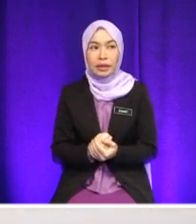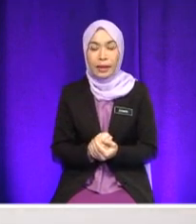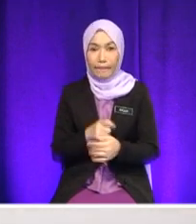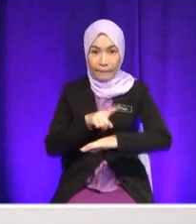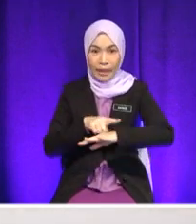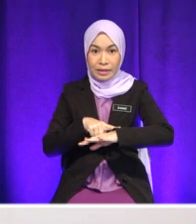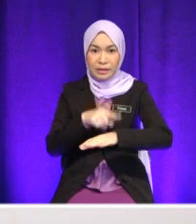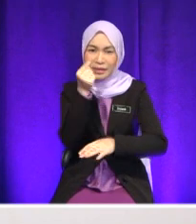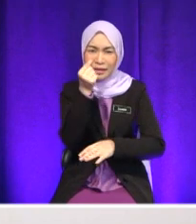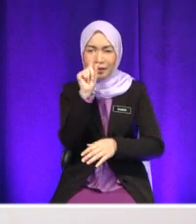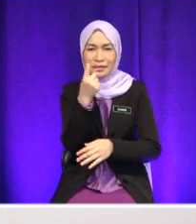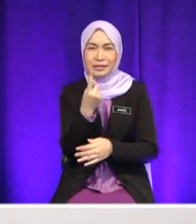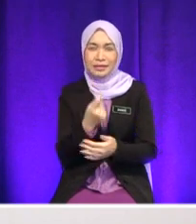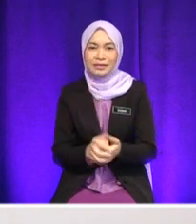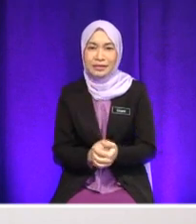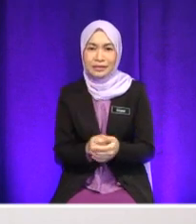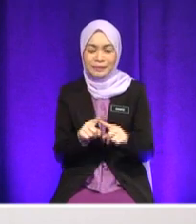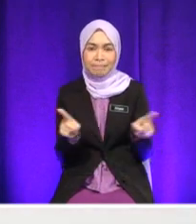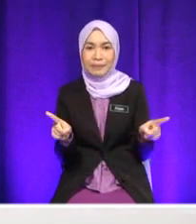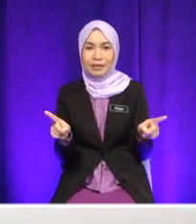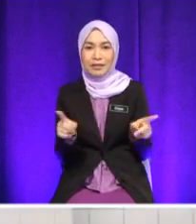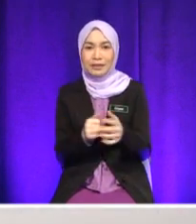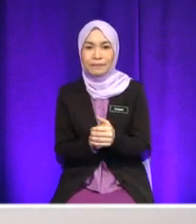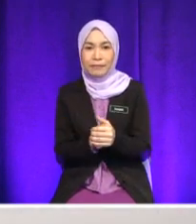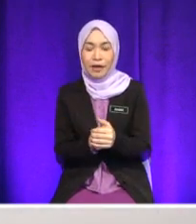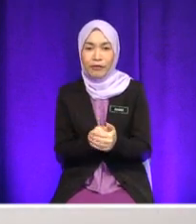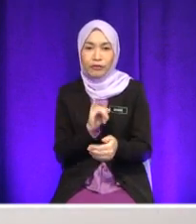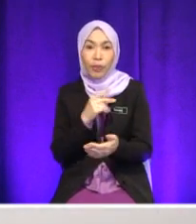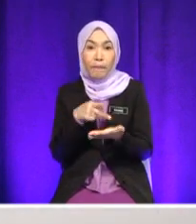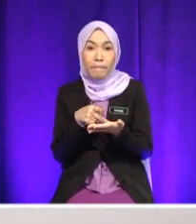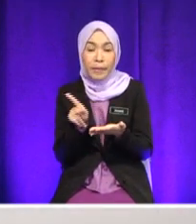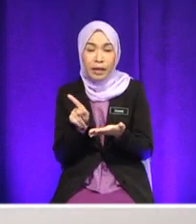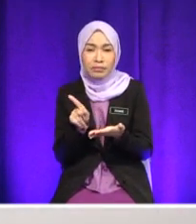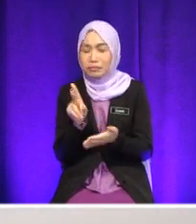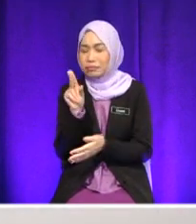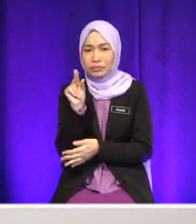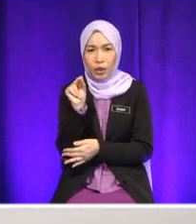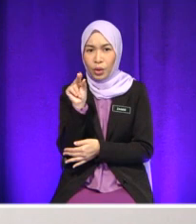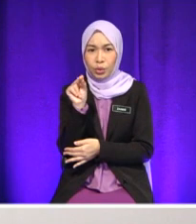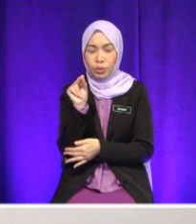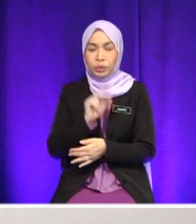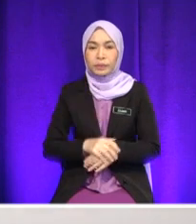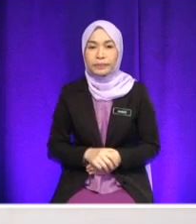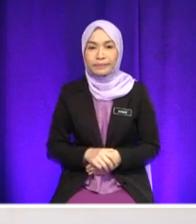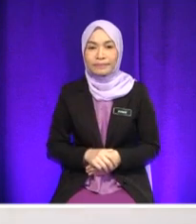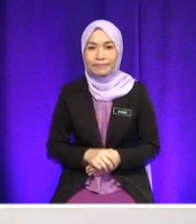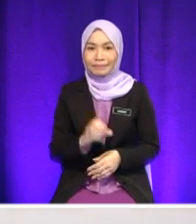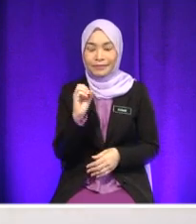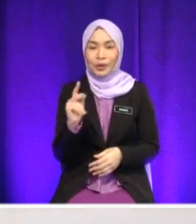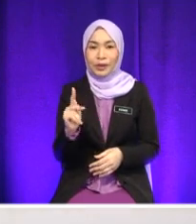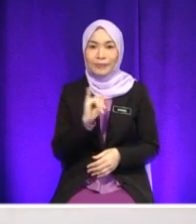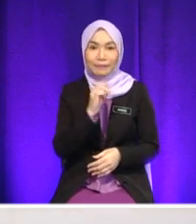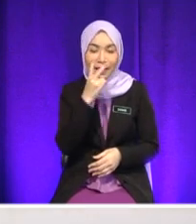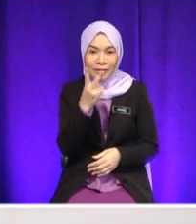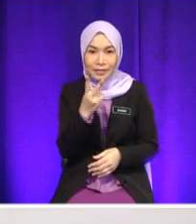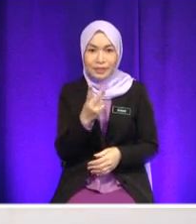and that's all. I can still keep using the websites and social networking sites. All right, okay, I see